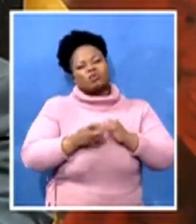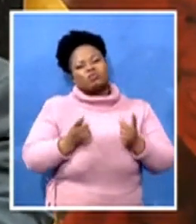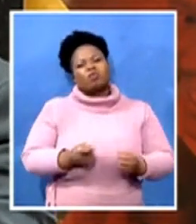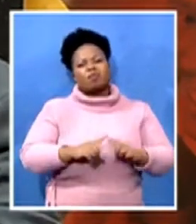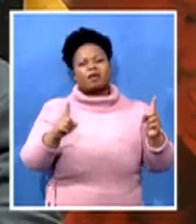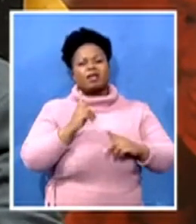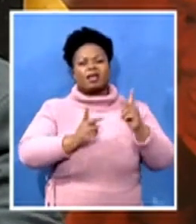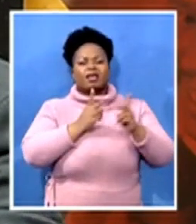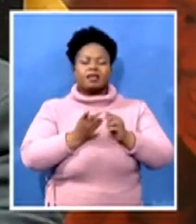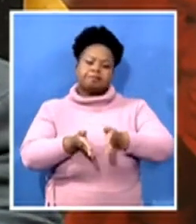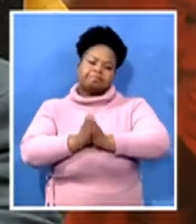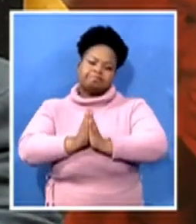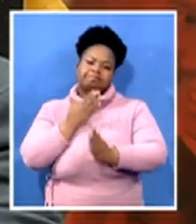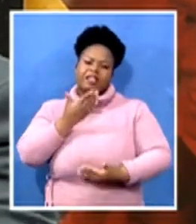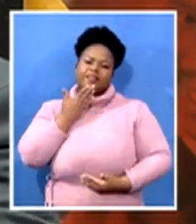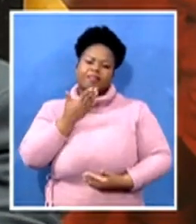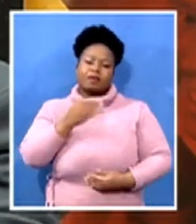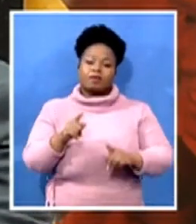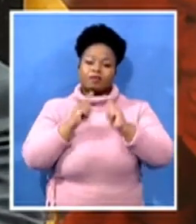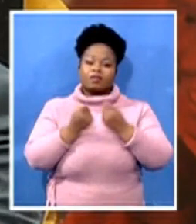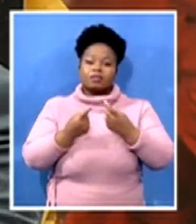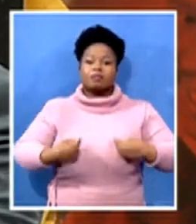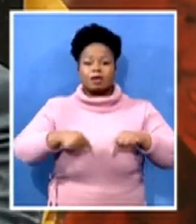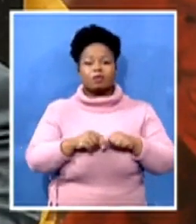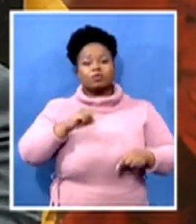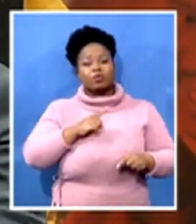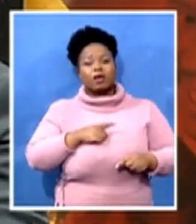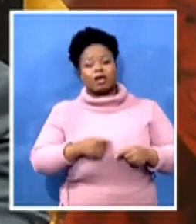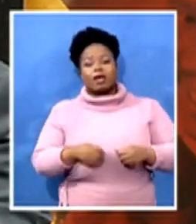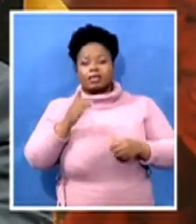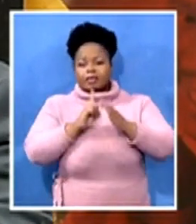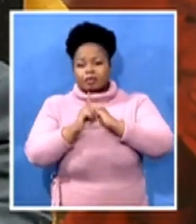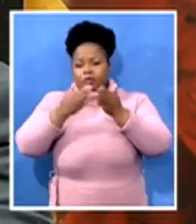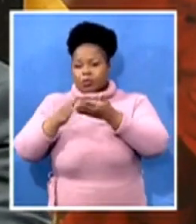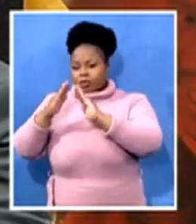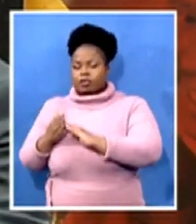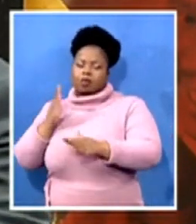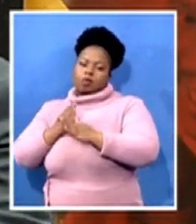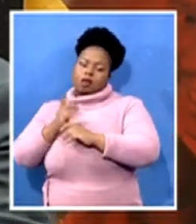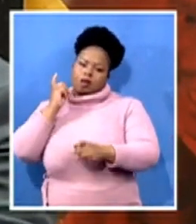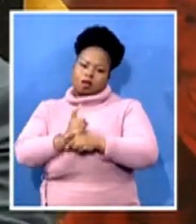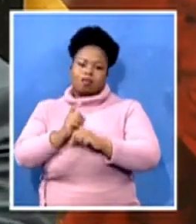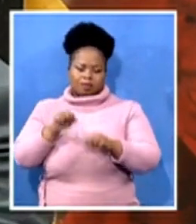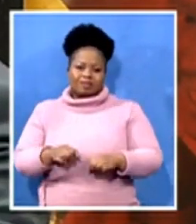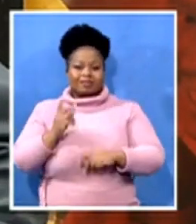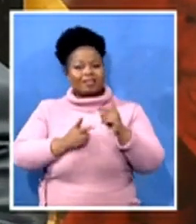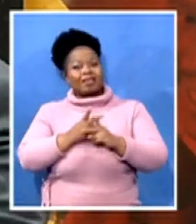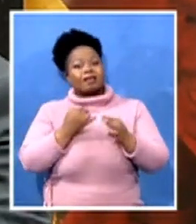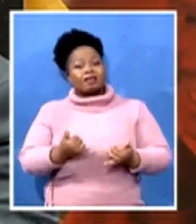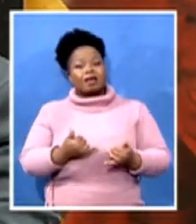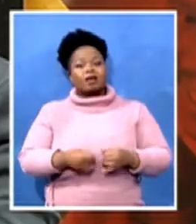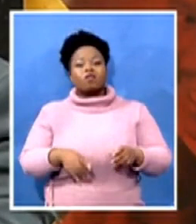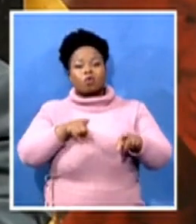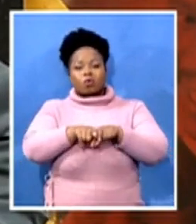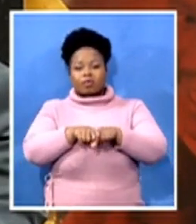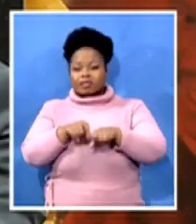lena itesta abantu, benza umsebenzi omkhulu kakhulu. Nalena itrisa abantu zithe sayo yonke